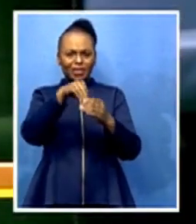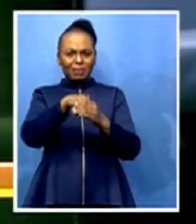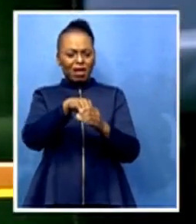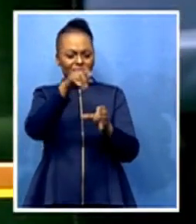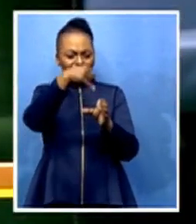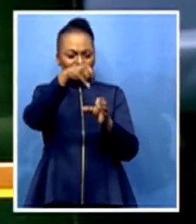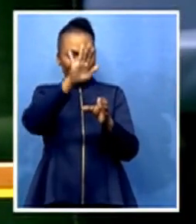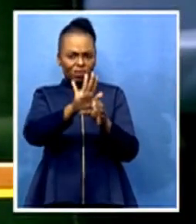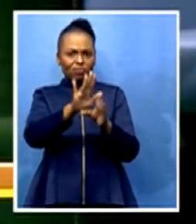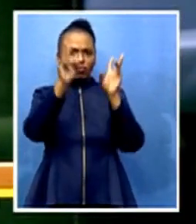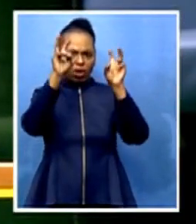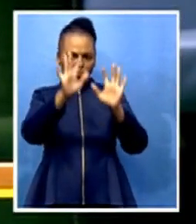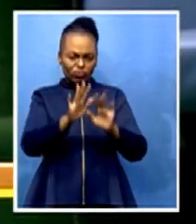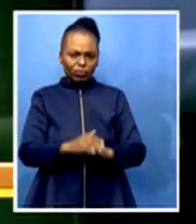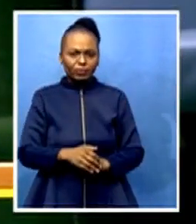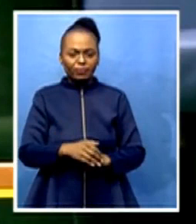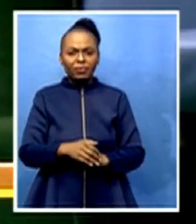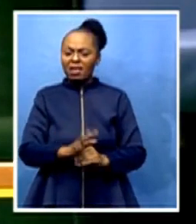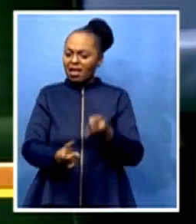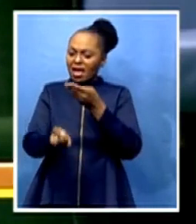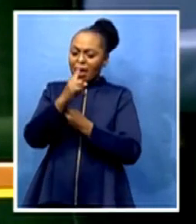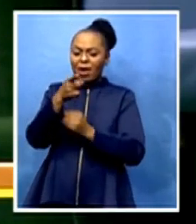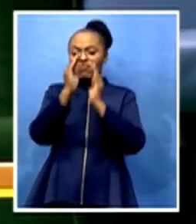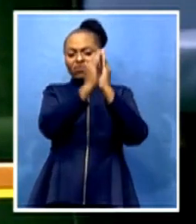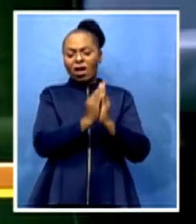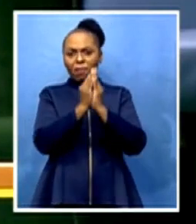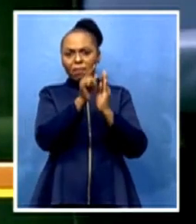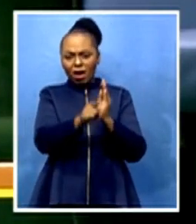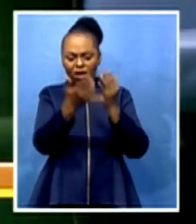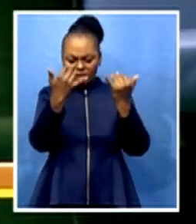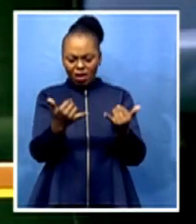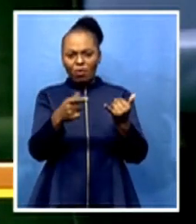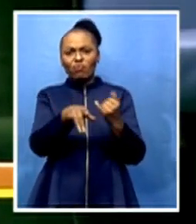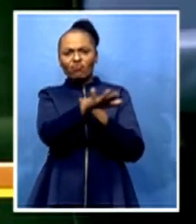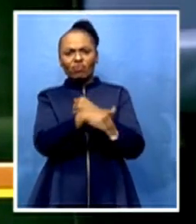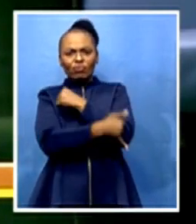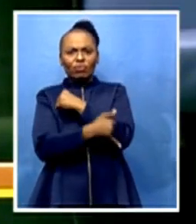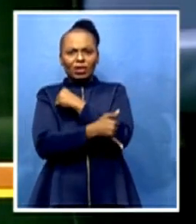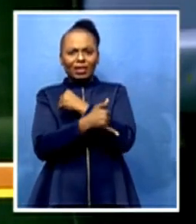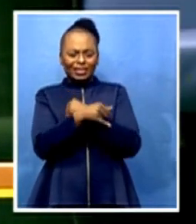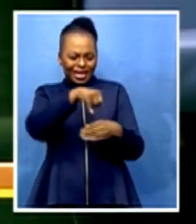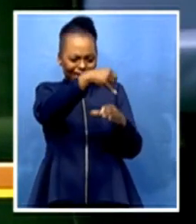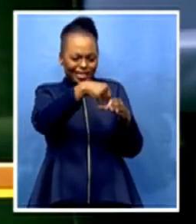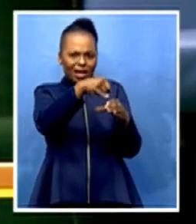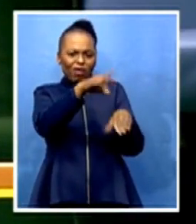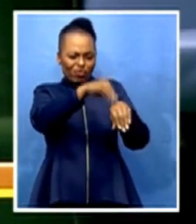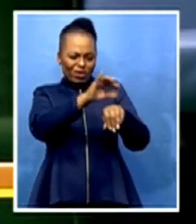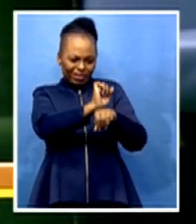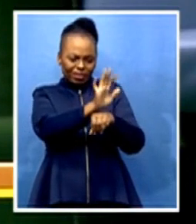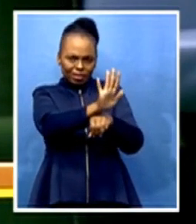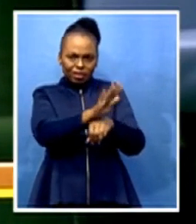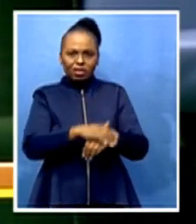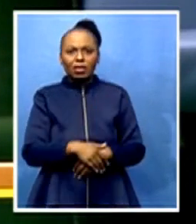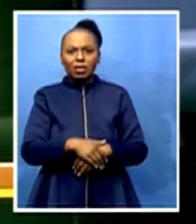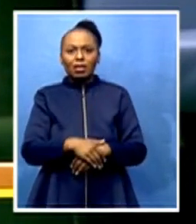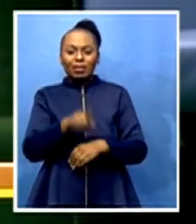What happened in Myanmar is in essence Myanmar's internal affairs. The international community should, on the premise